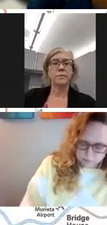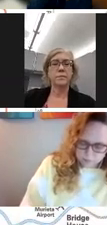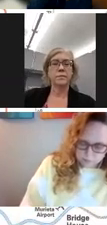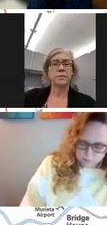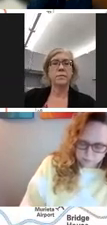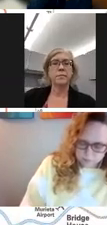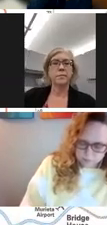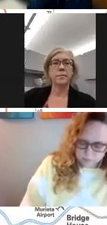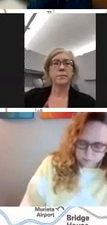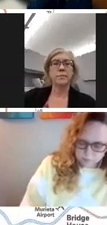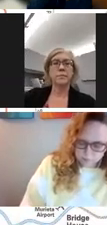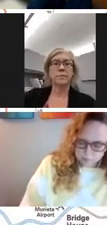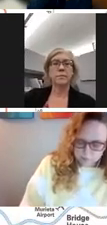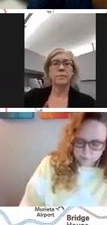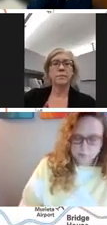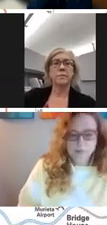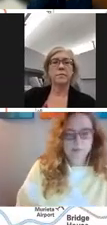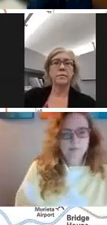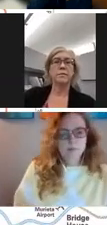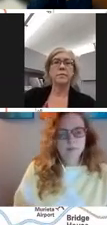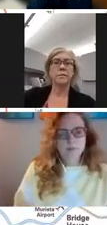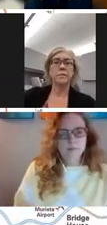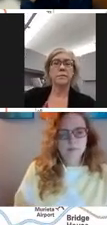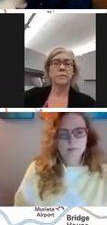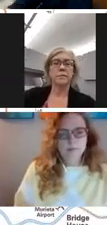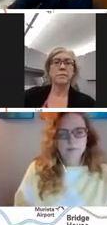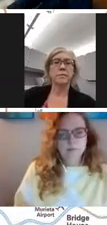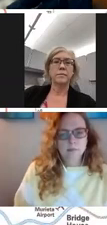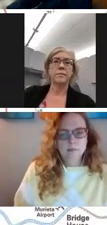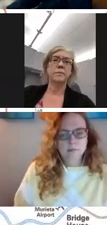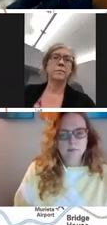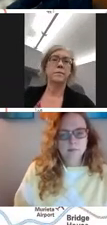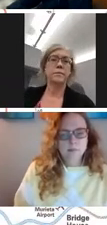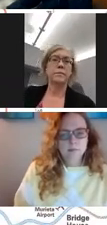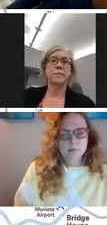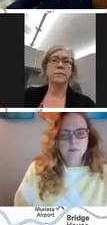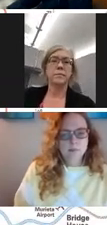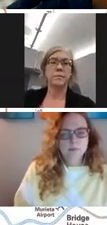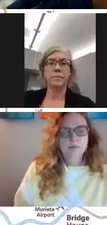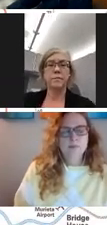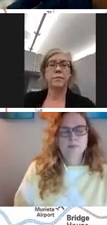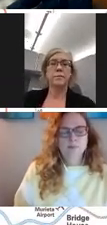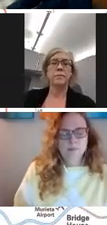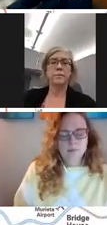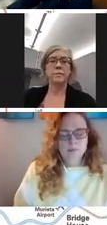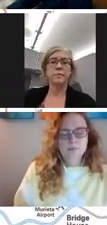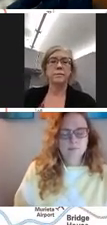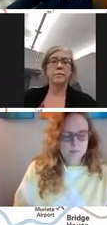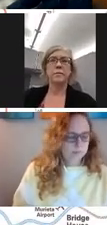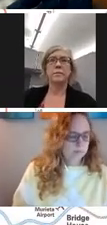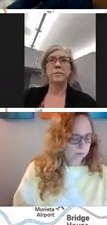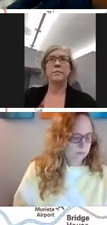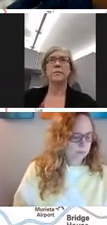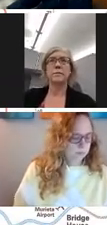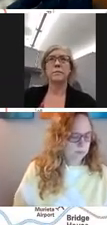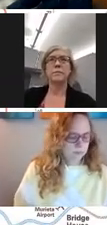and look at all the different services and resources and targeted programs that could be available to that individual, not just